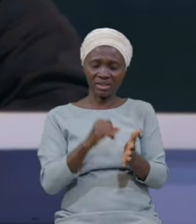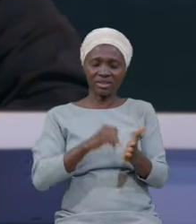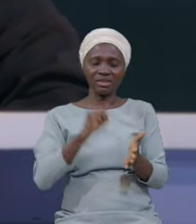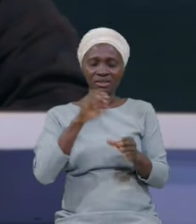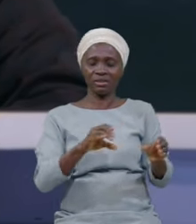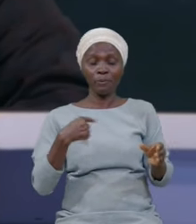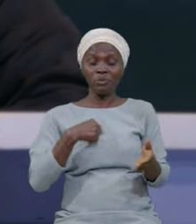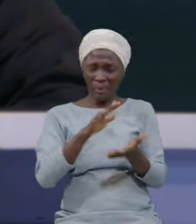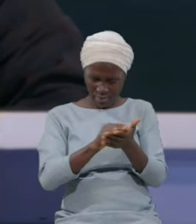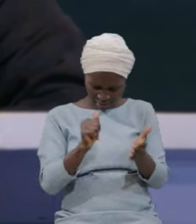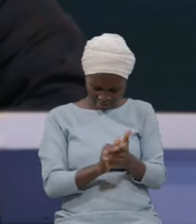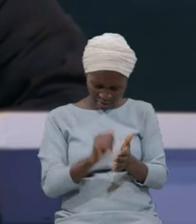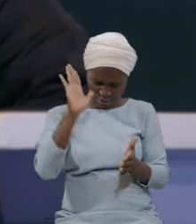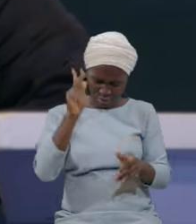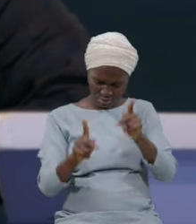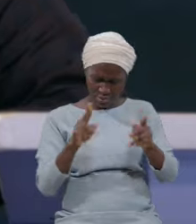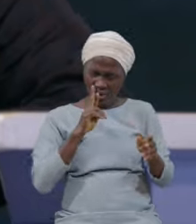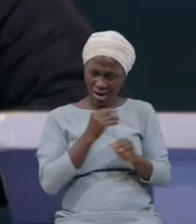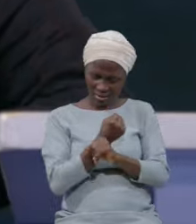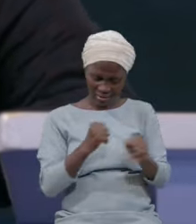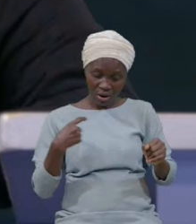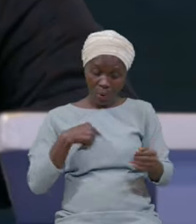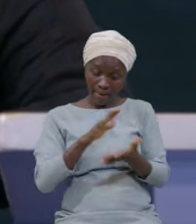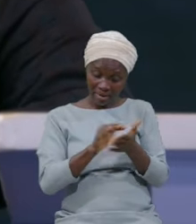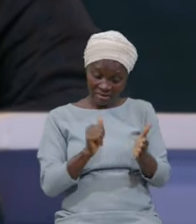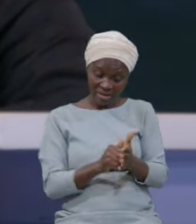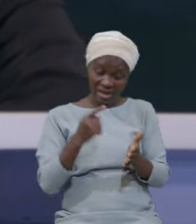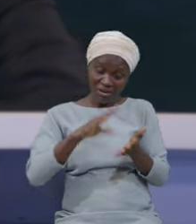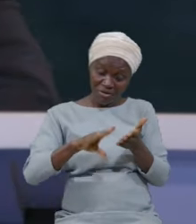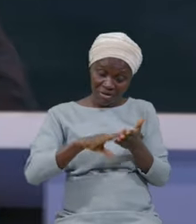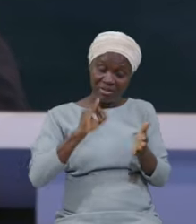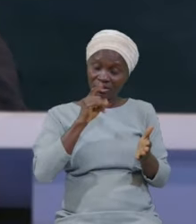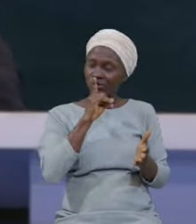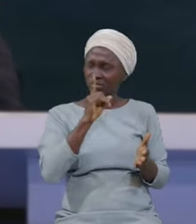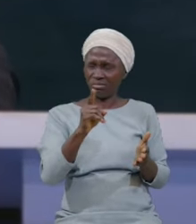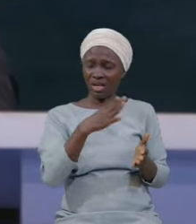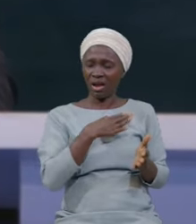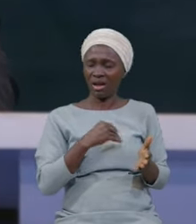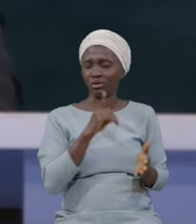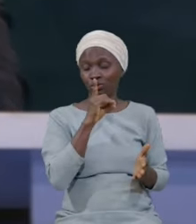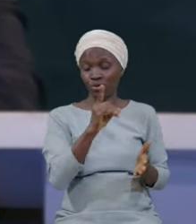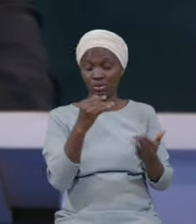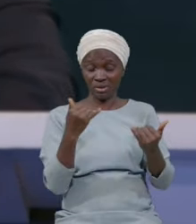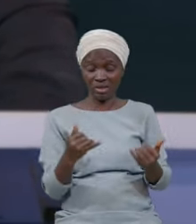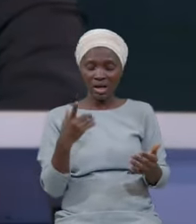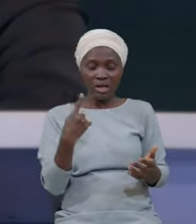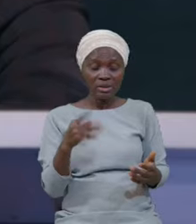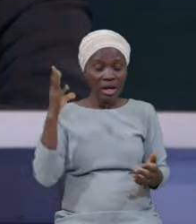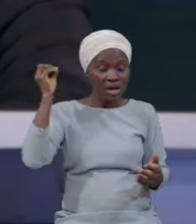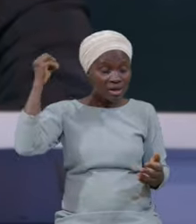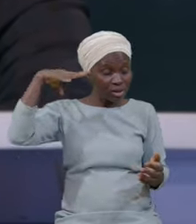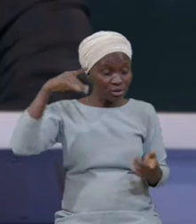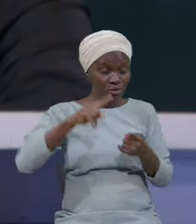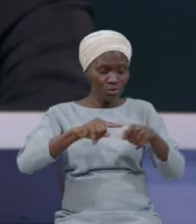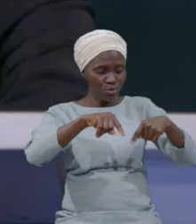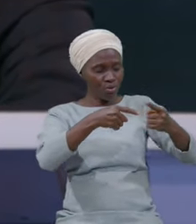that the forgiveness is real and definite right now. The grace to go out and live a